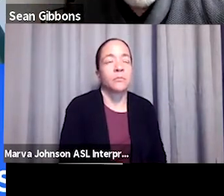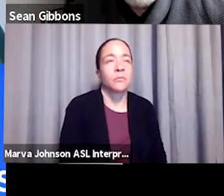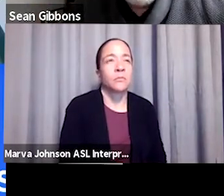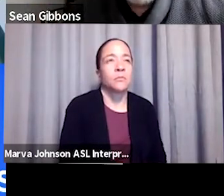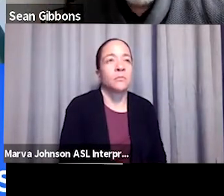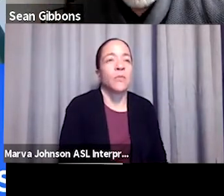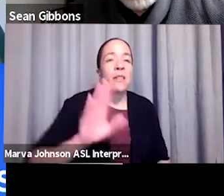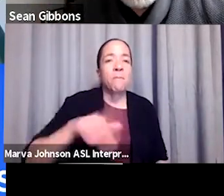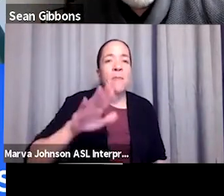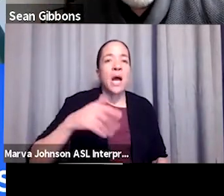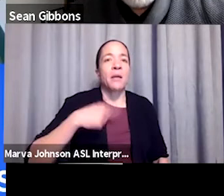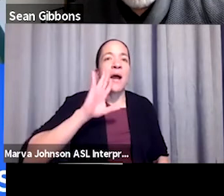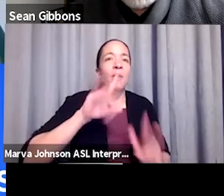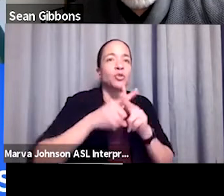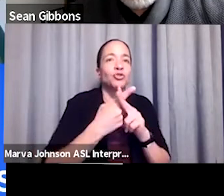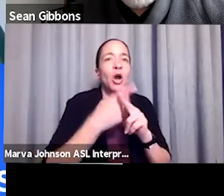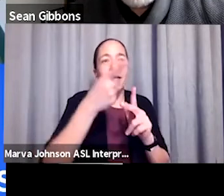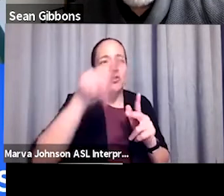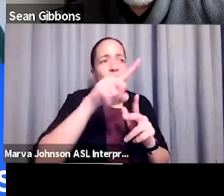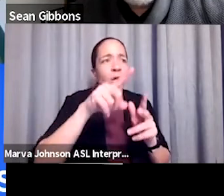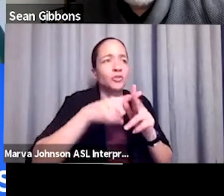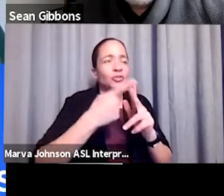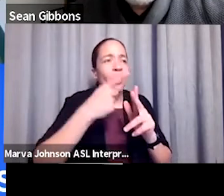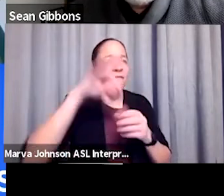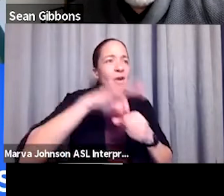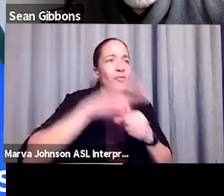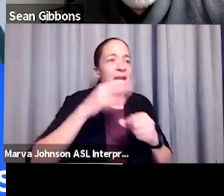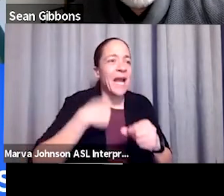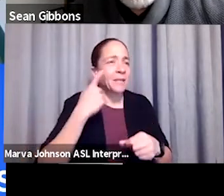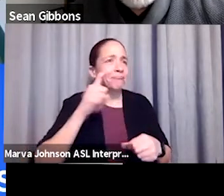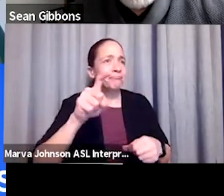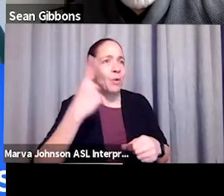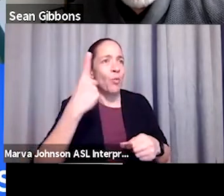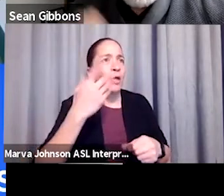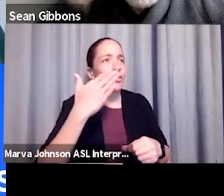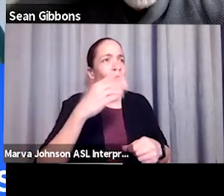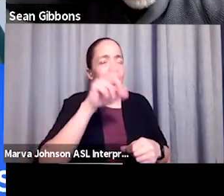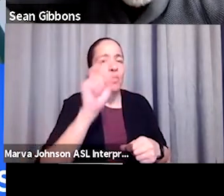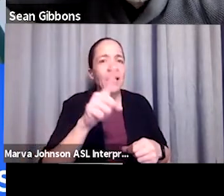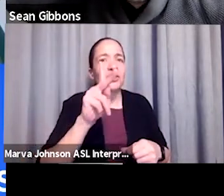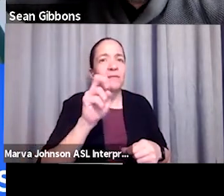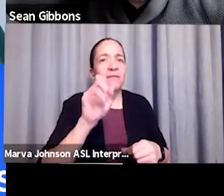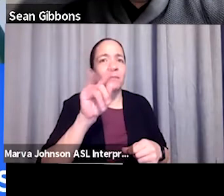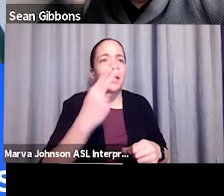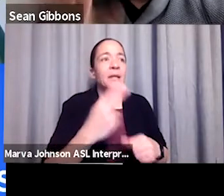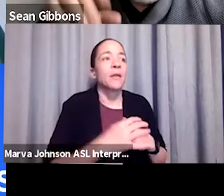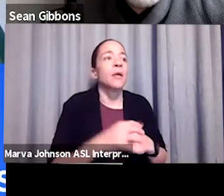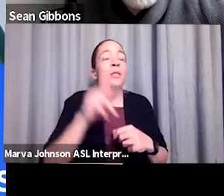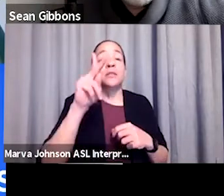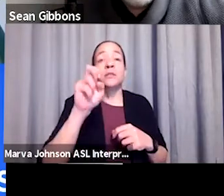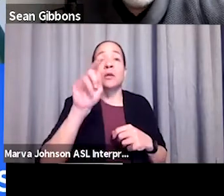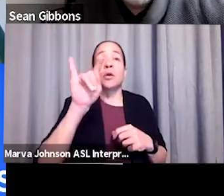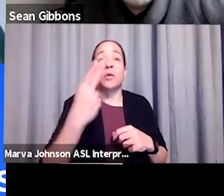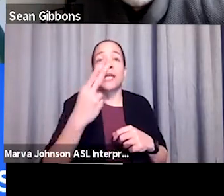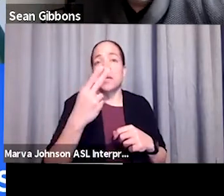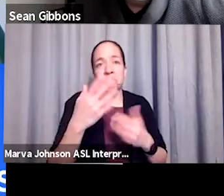really good question from Keith, but I've lost it in here. Here it is. Keith asks, and whoever from Team Hattaway